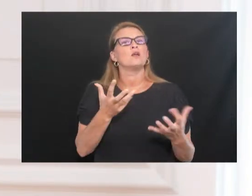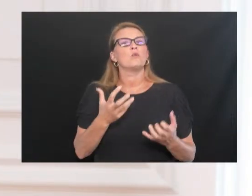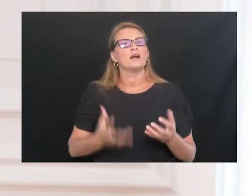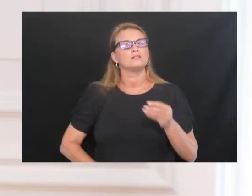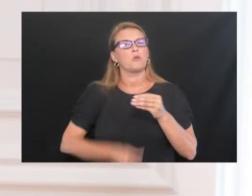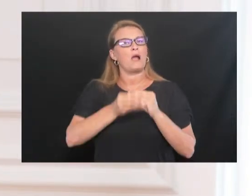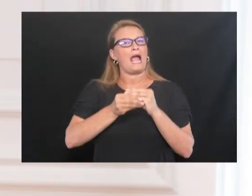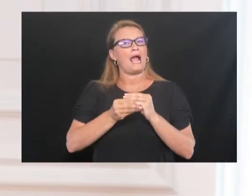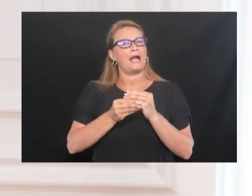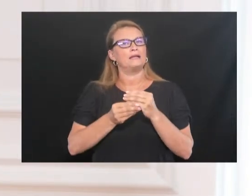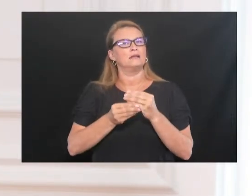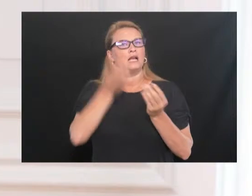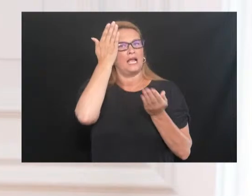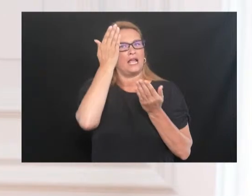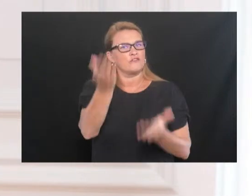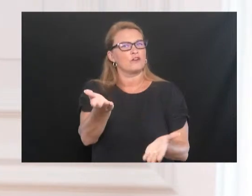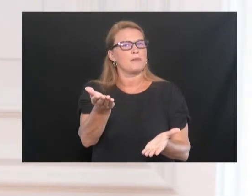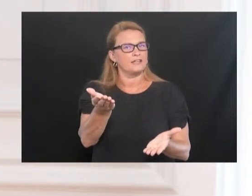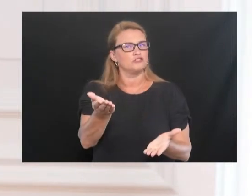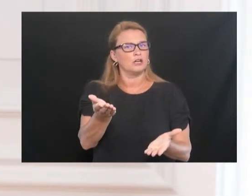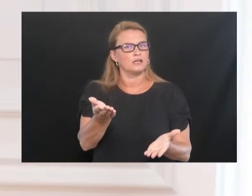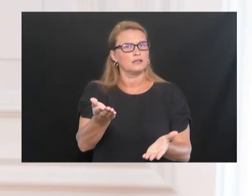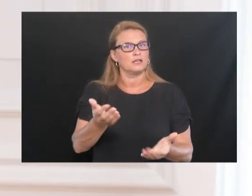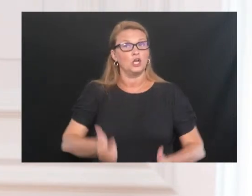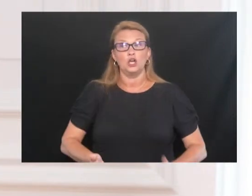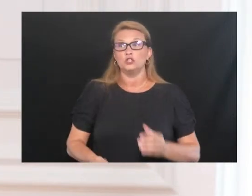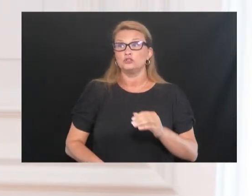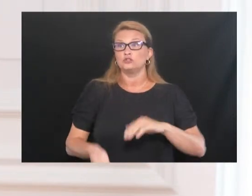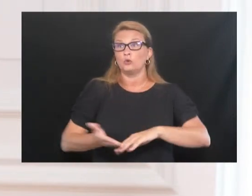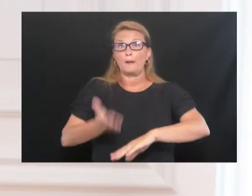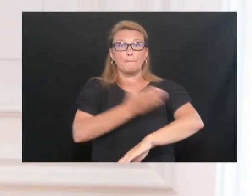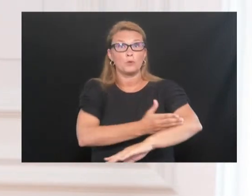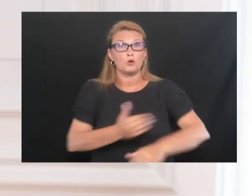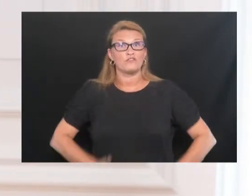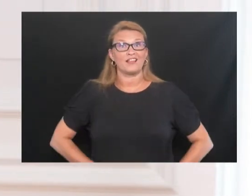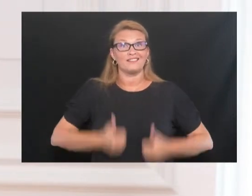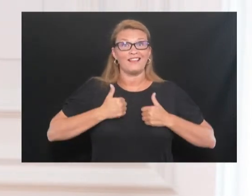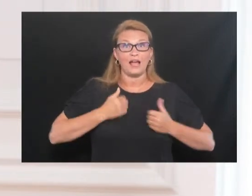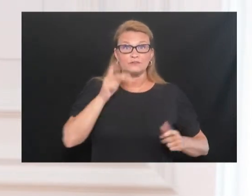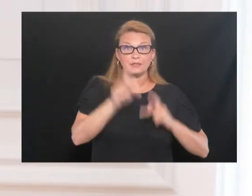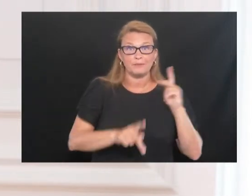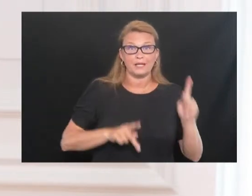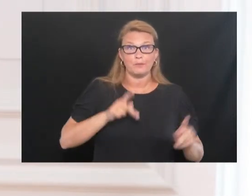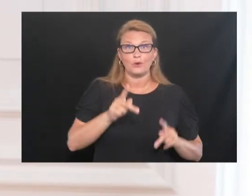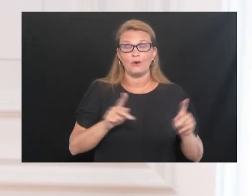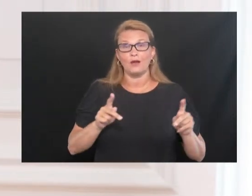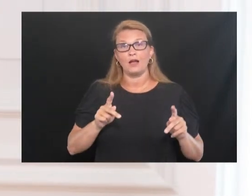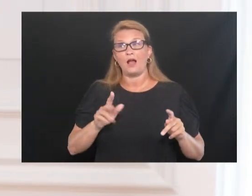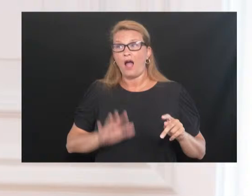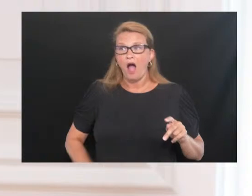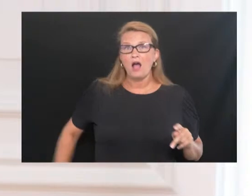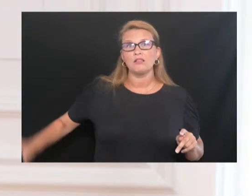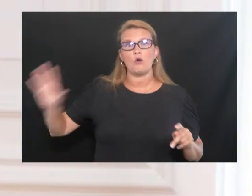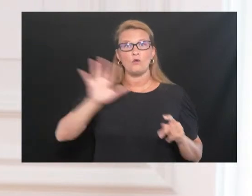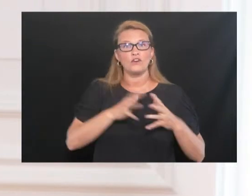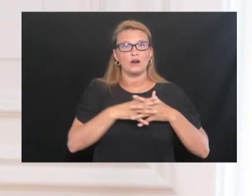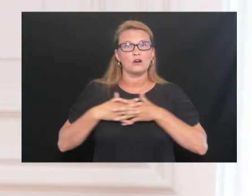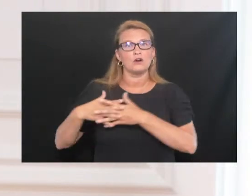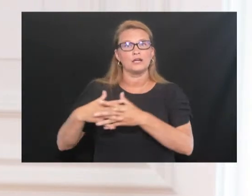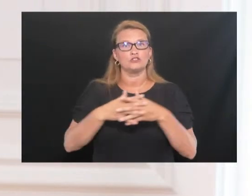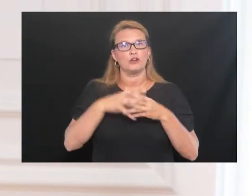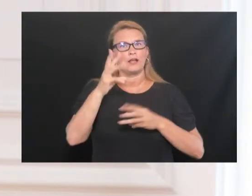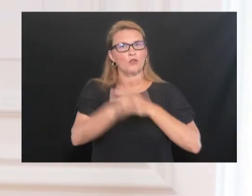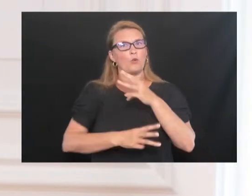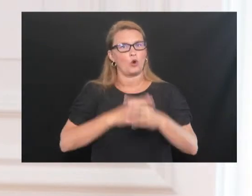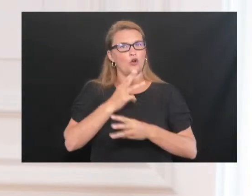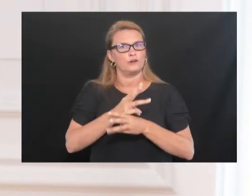information we can to not only improve the lives of our citizens first, but to improve the lives of citizens throughout our country and throughout our world.